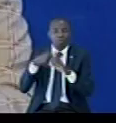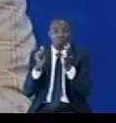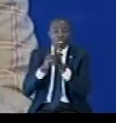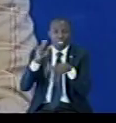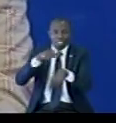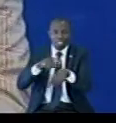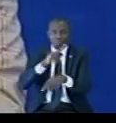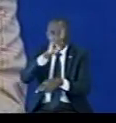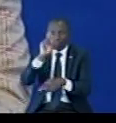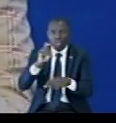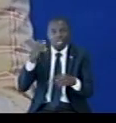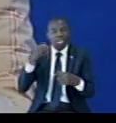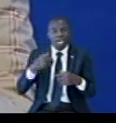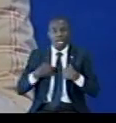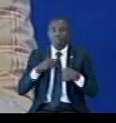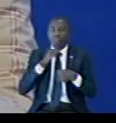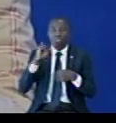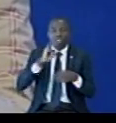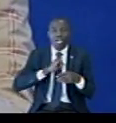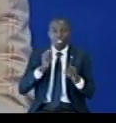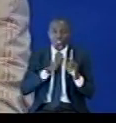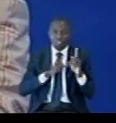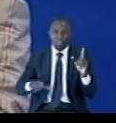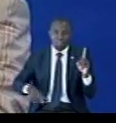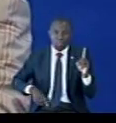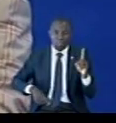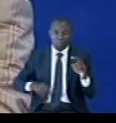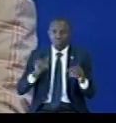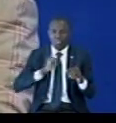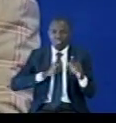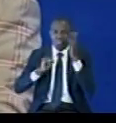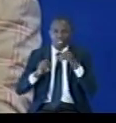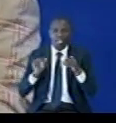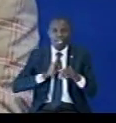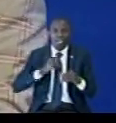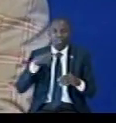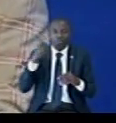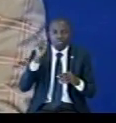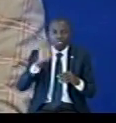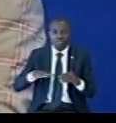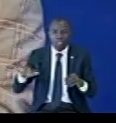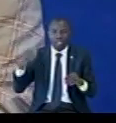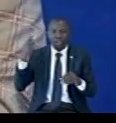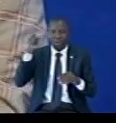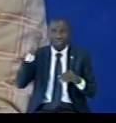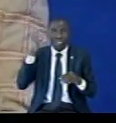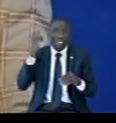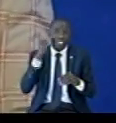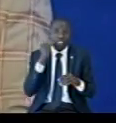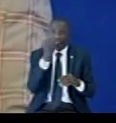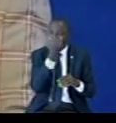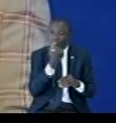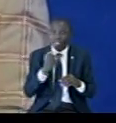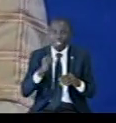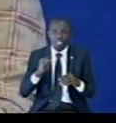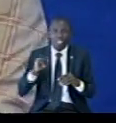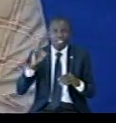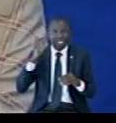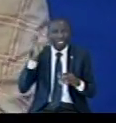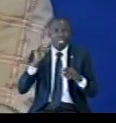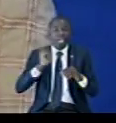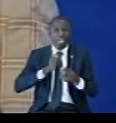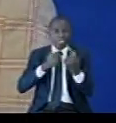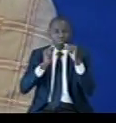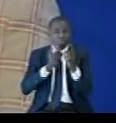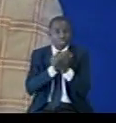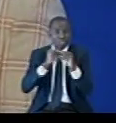time. Have not I, the Lord, I told the children of Israel, I came to save them. Did it not happen? I